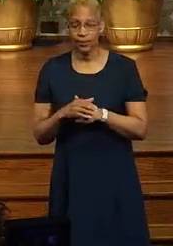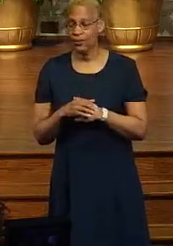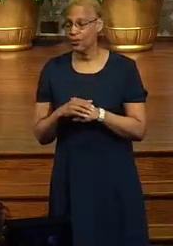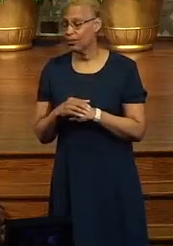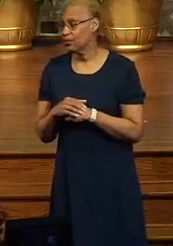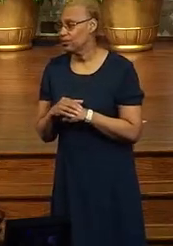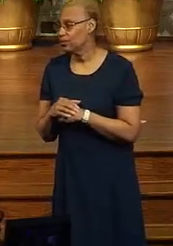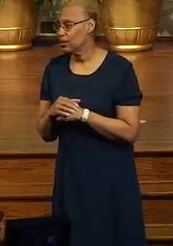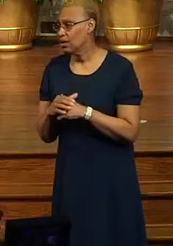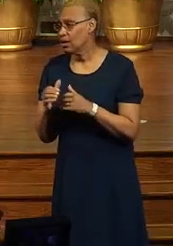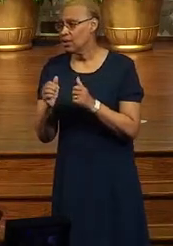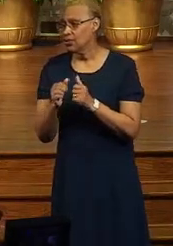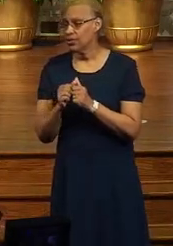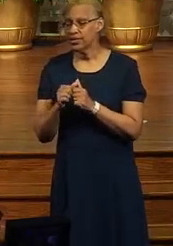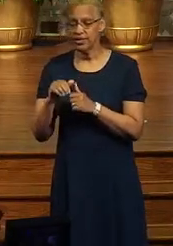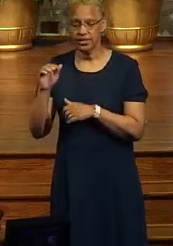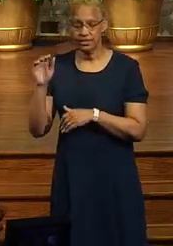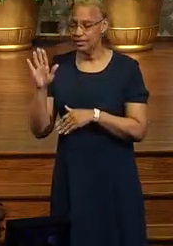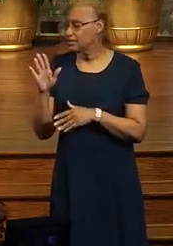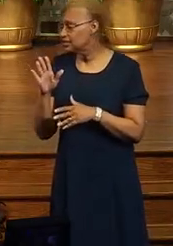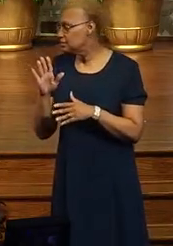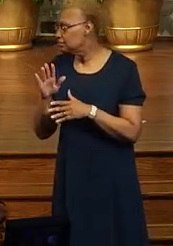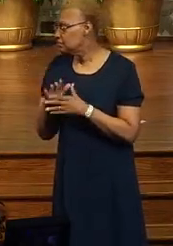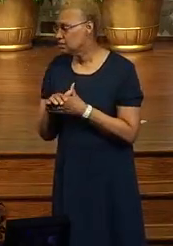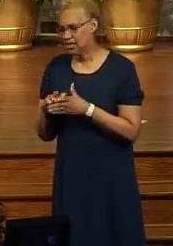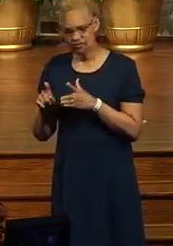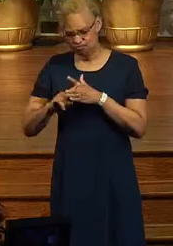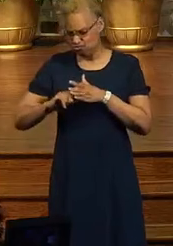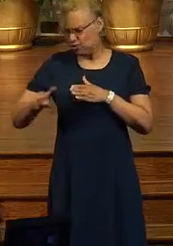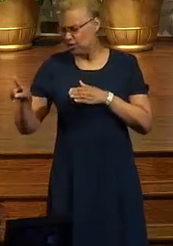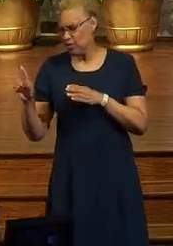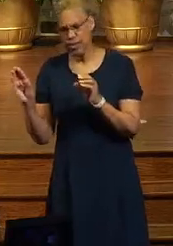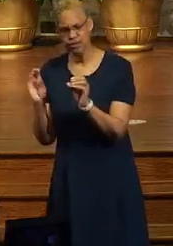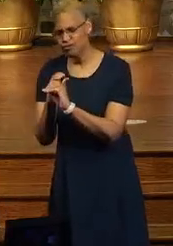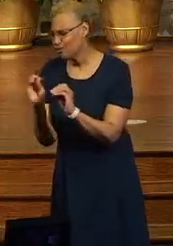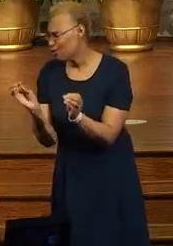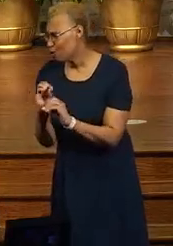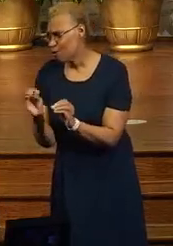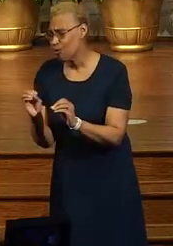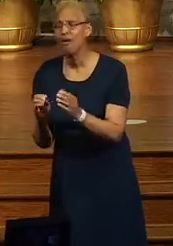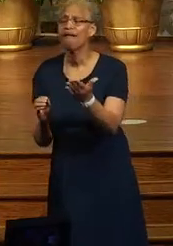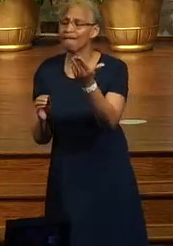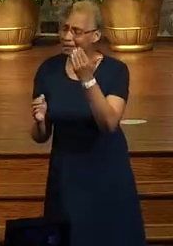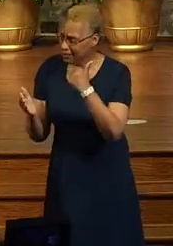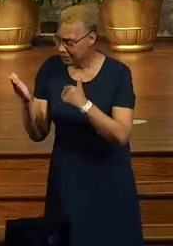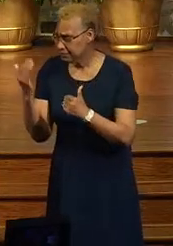Don't run away like Adam did, but come to him.